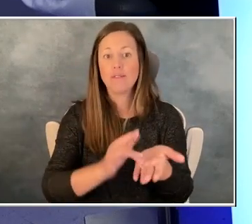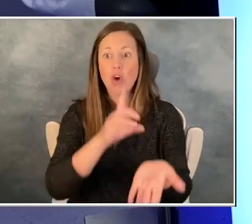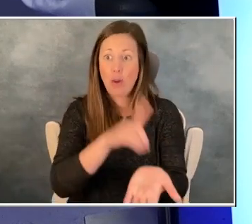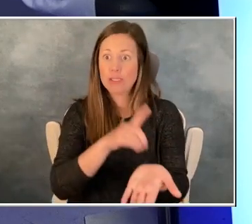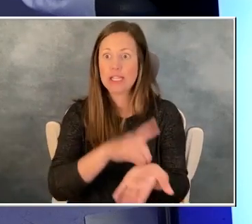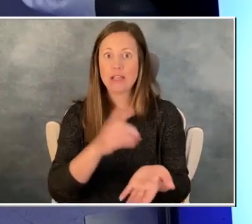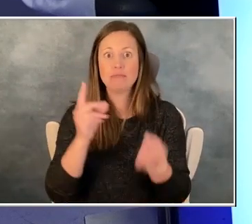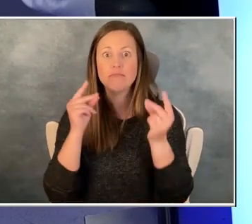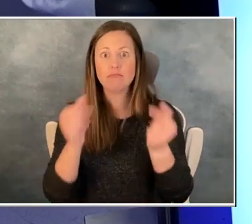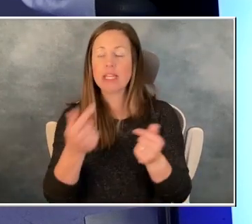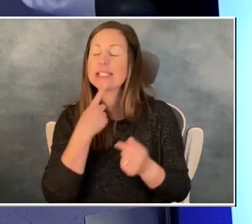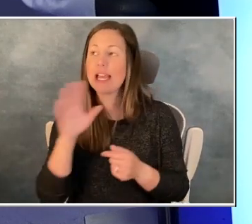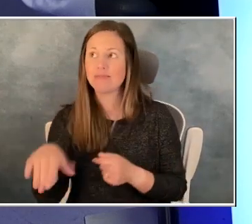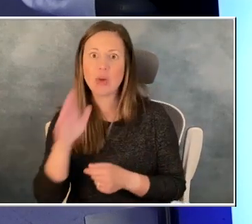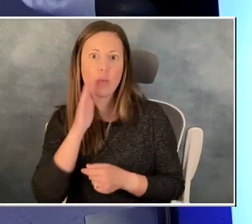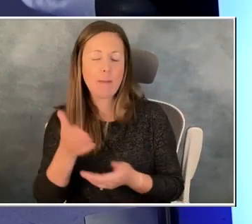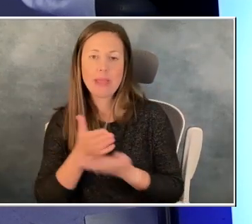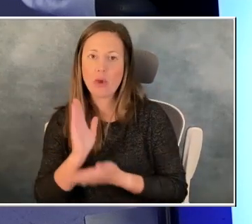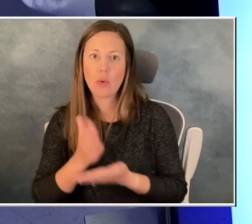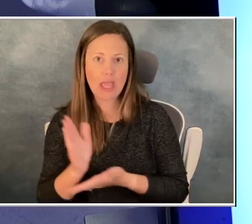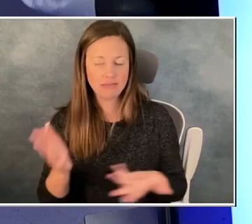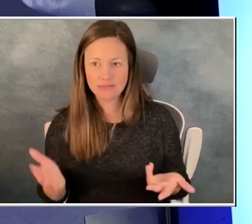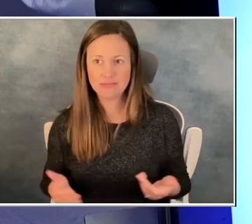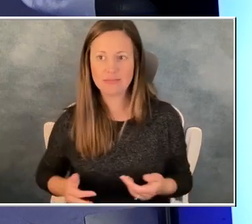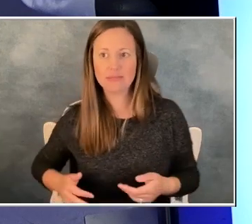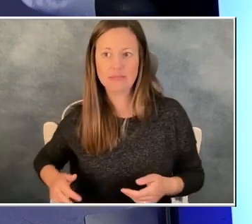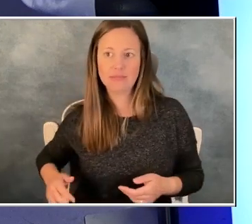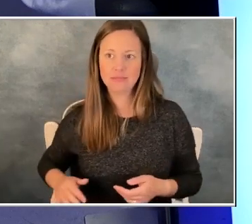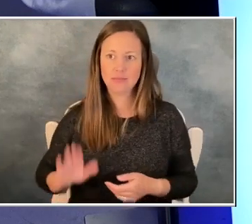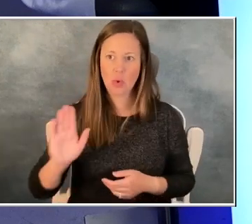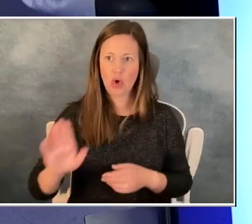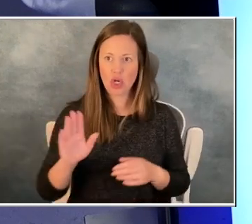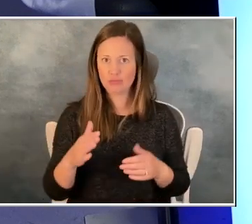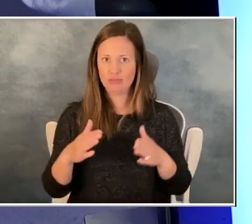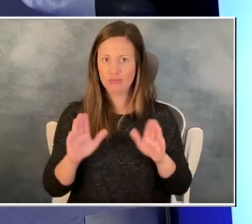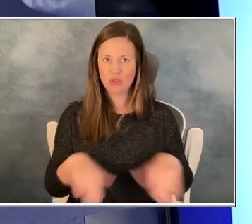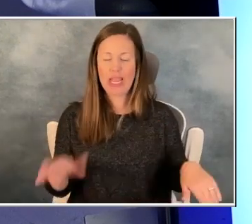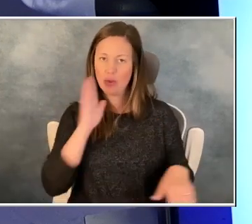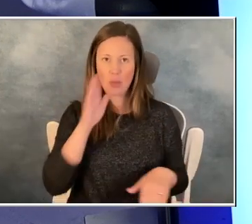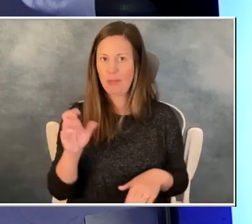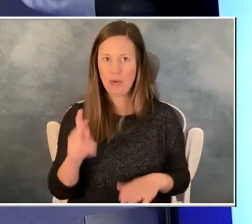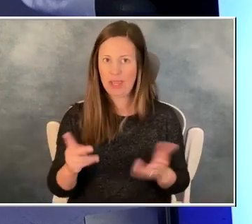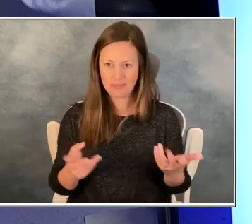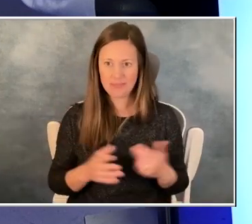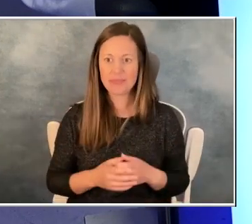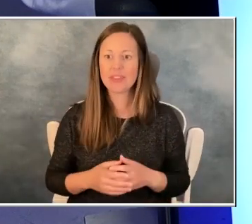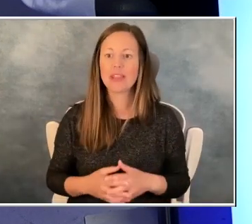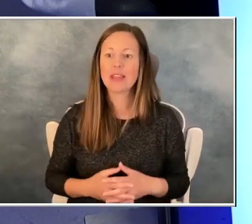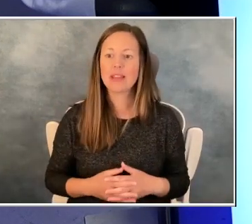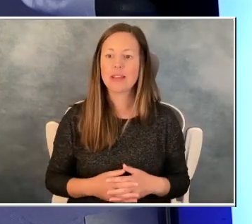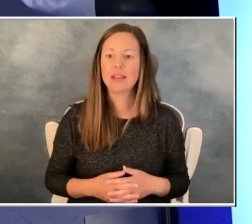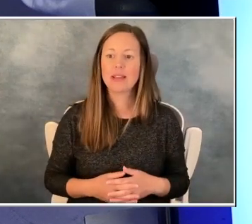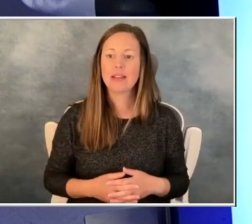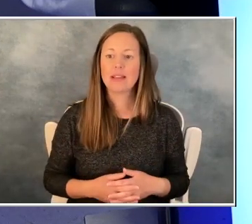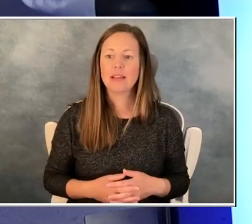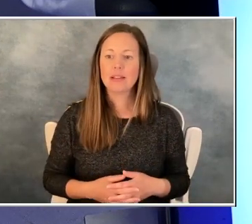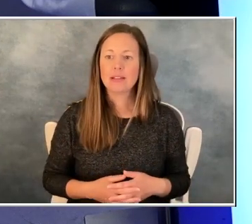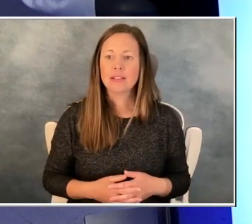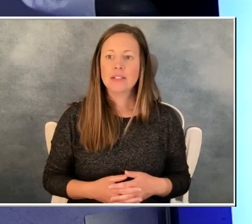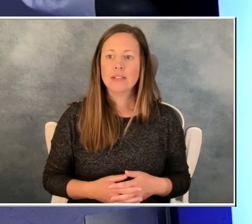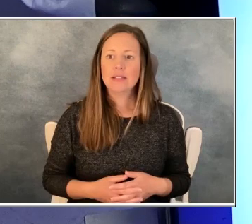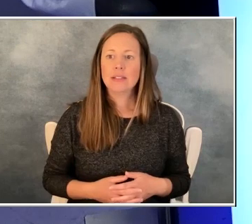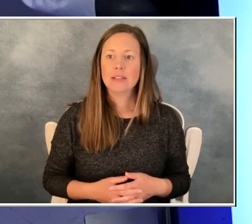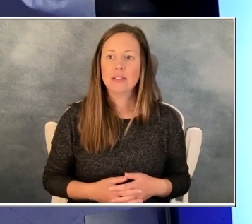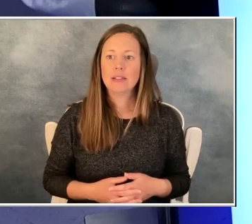was going to be okay, or her loved one, little one, was going to be okay. Okay, I have got some questions that came in on our